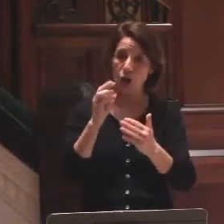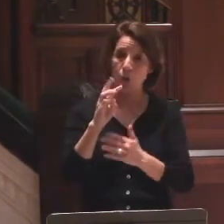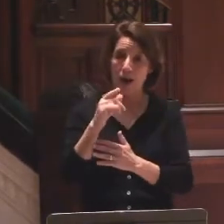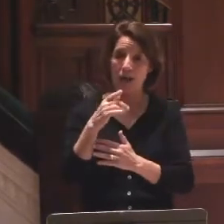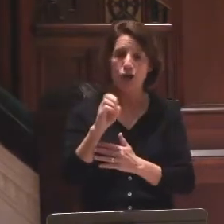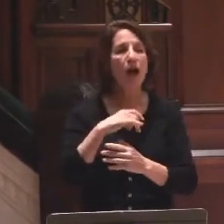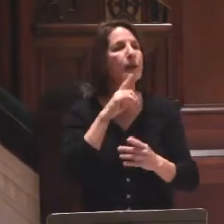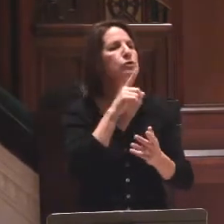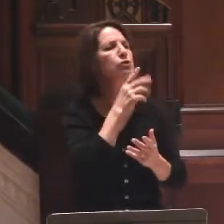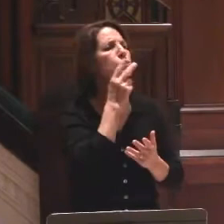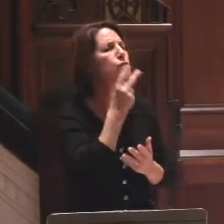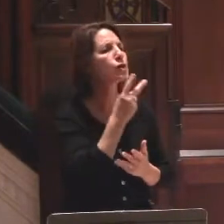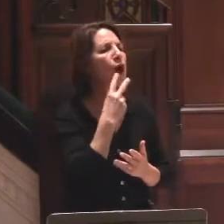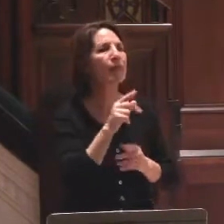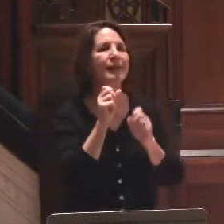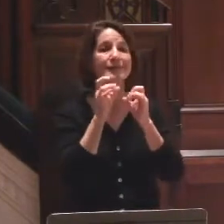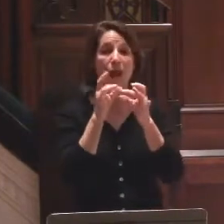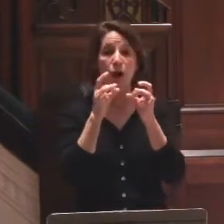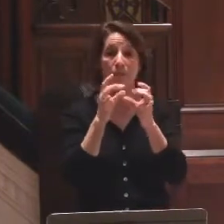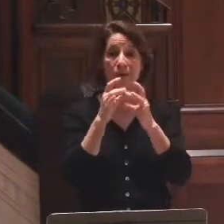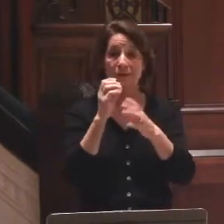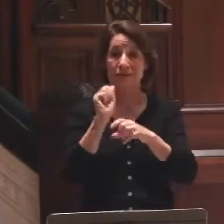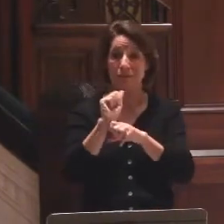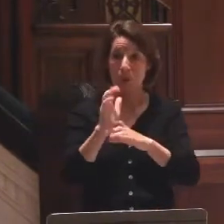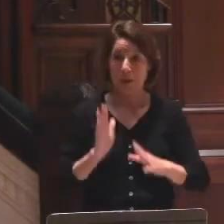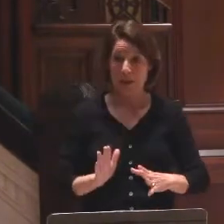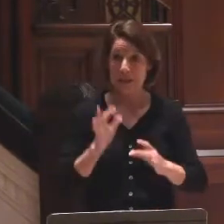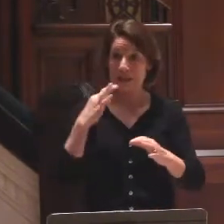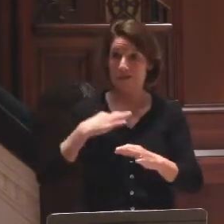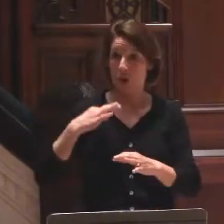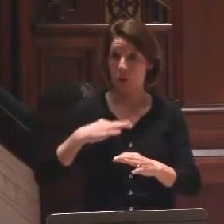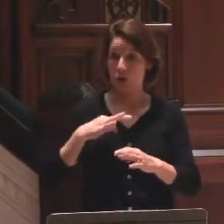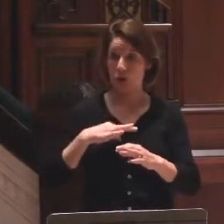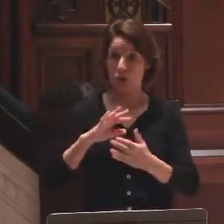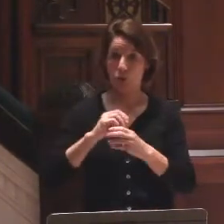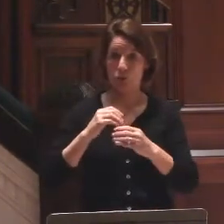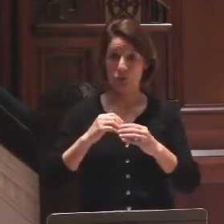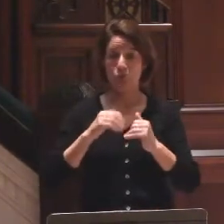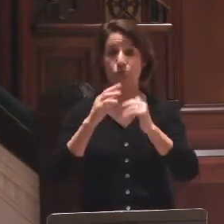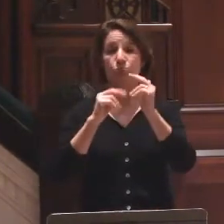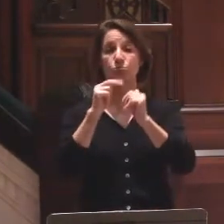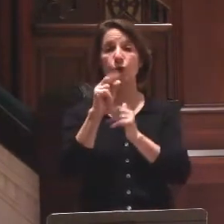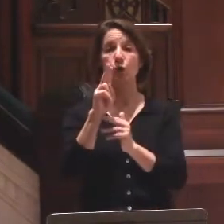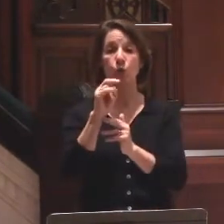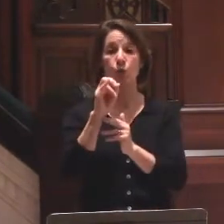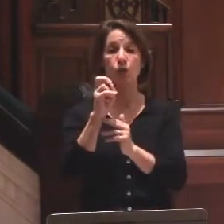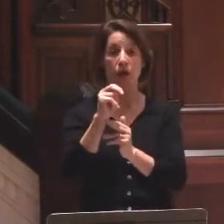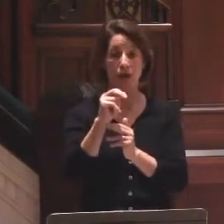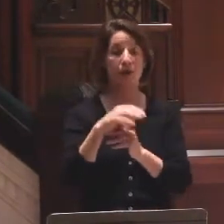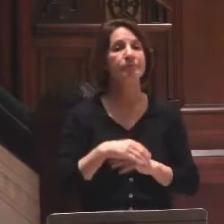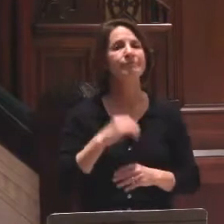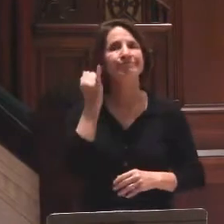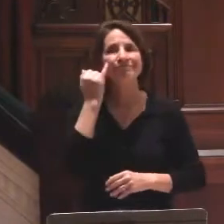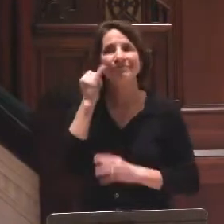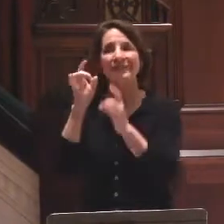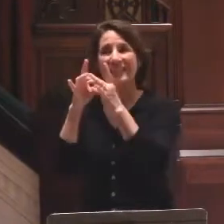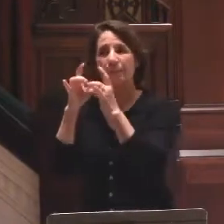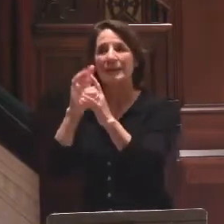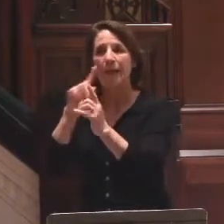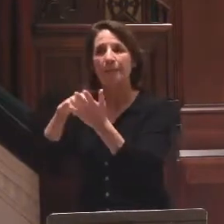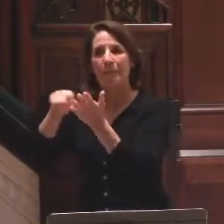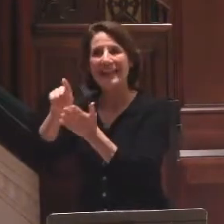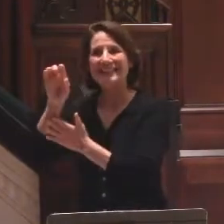in Buffalo this week voted to unionize. They said if Starbucks can pay its CEO $15